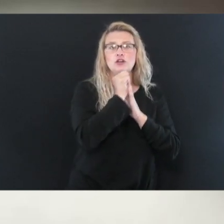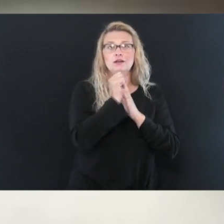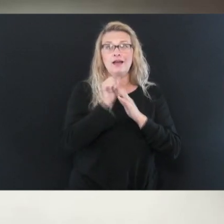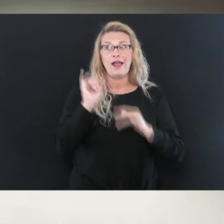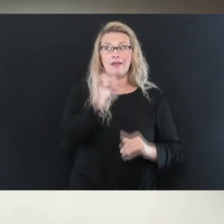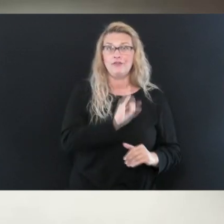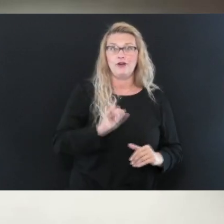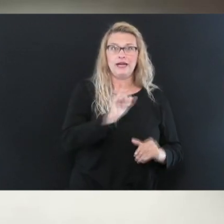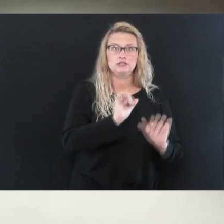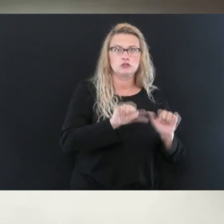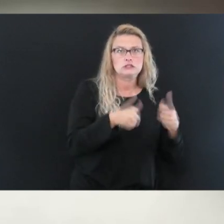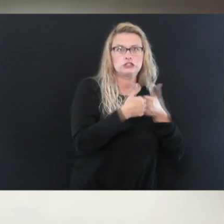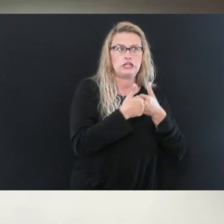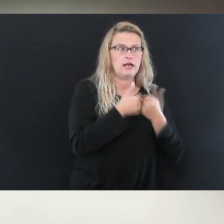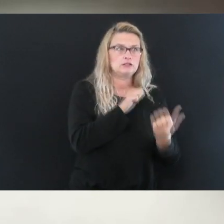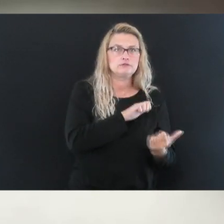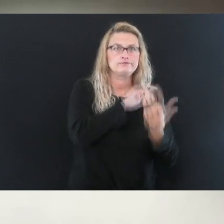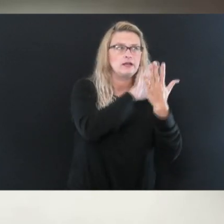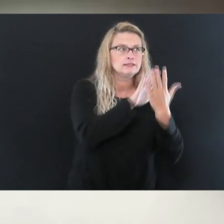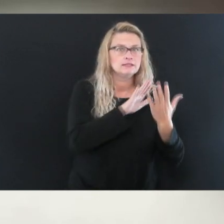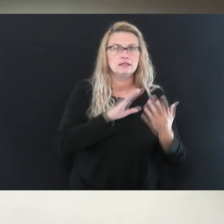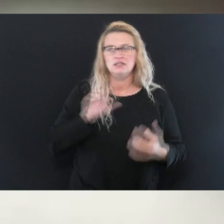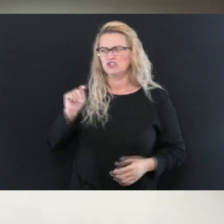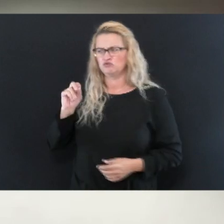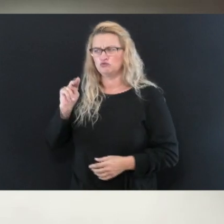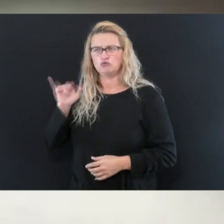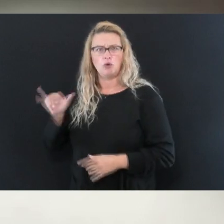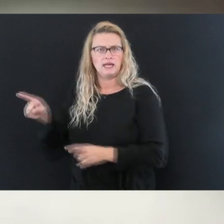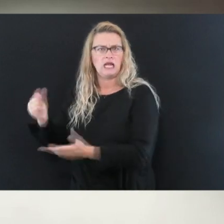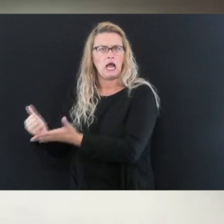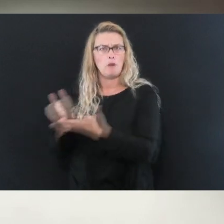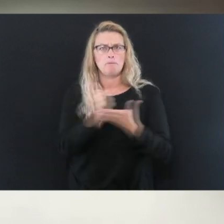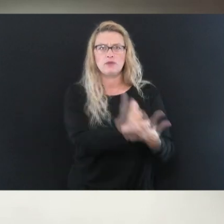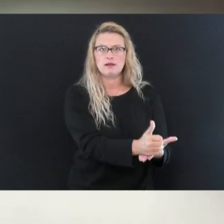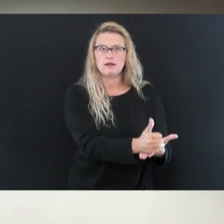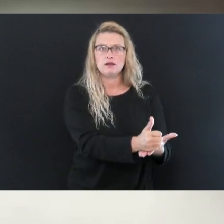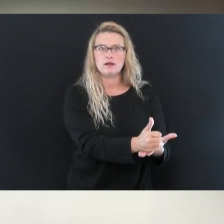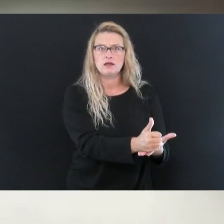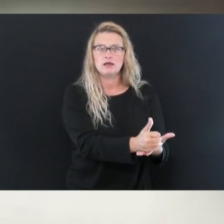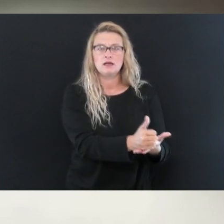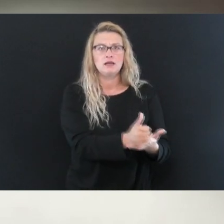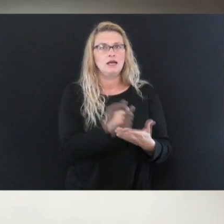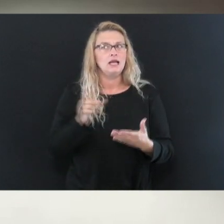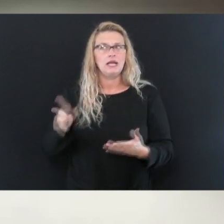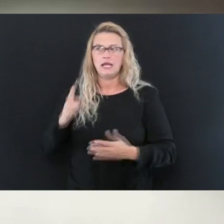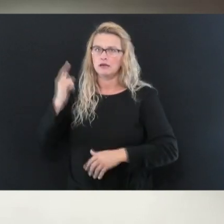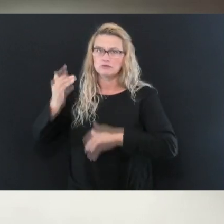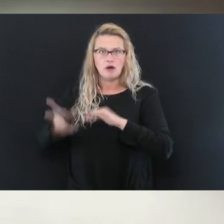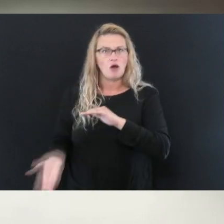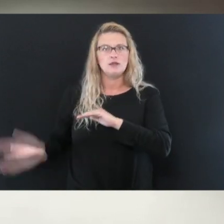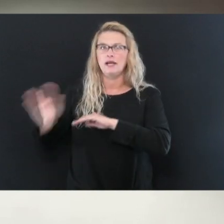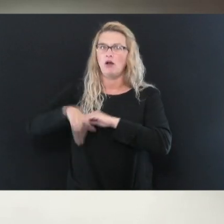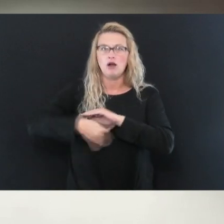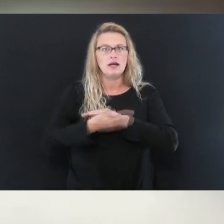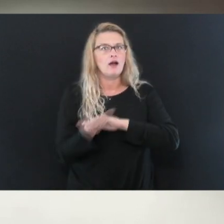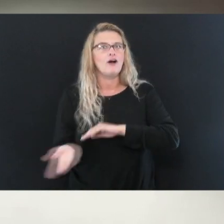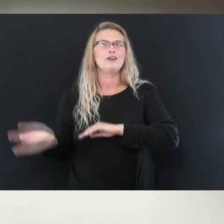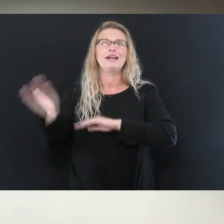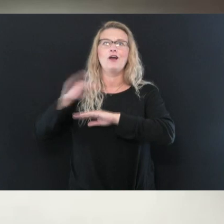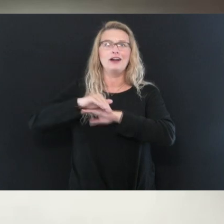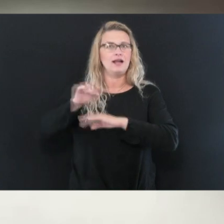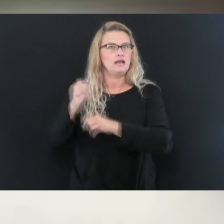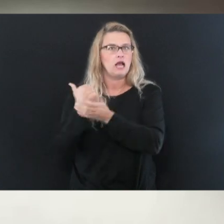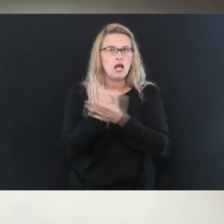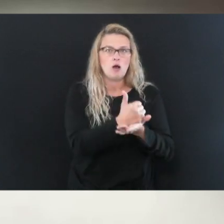insurance challenges were in front of them, and Tony took care of it. And he spent all day and all night doing it. He